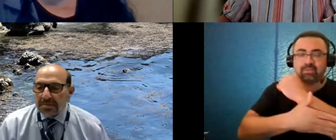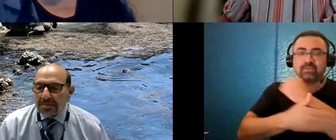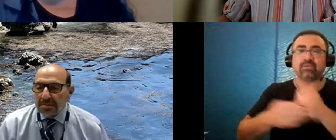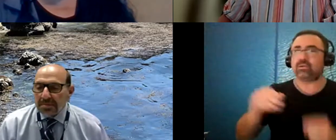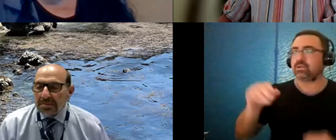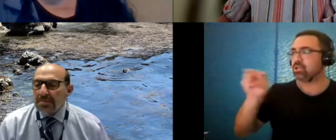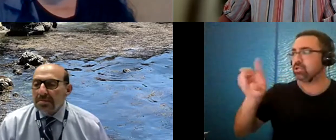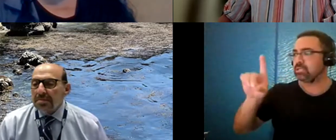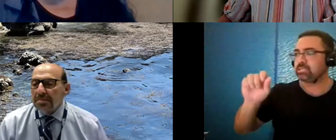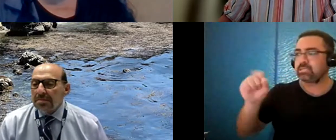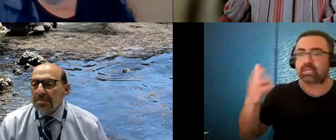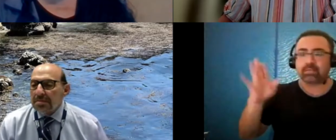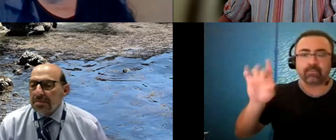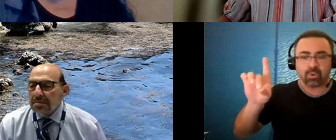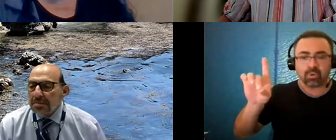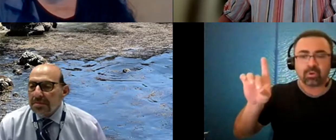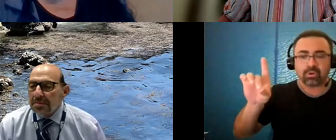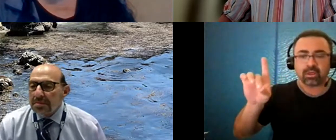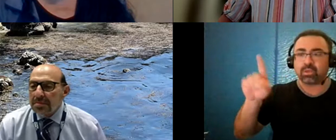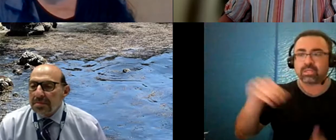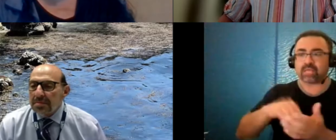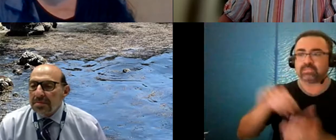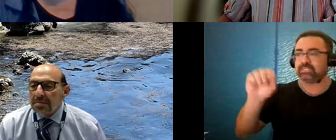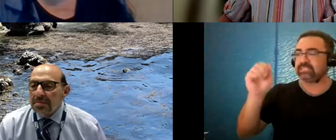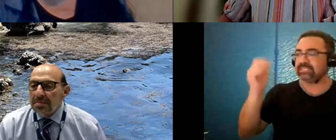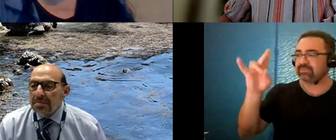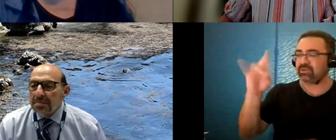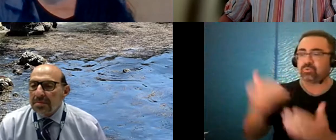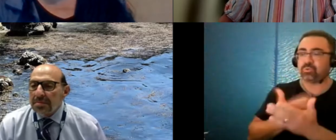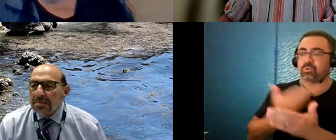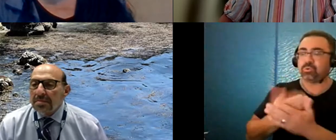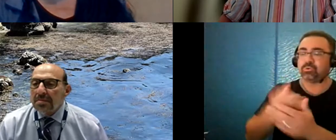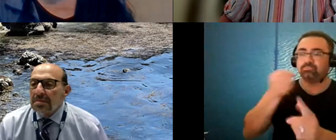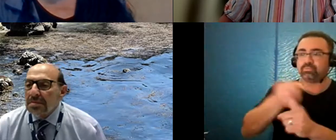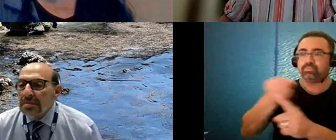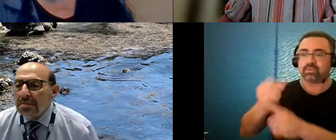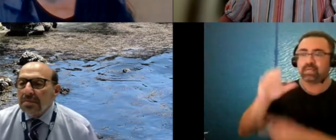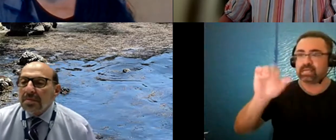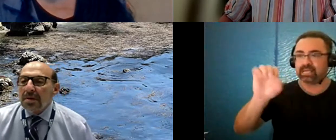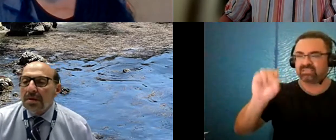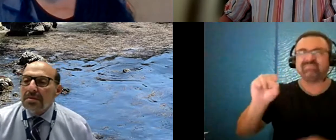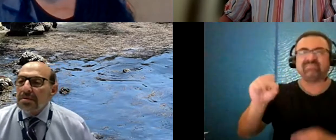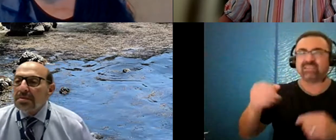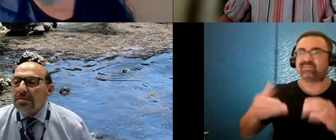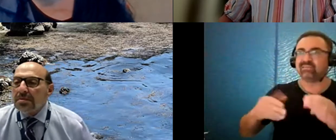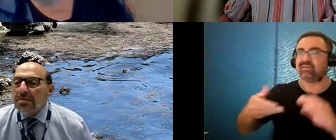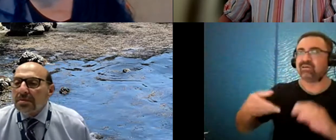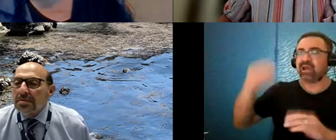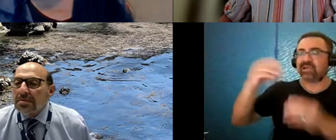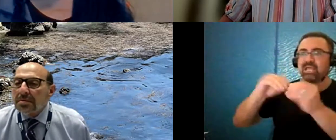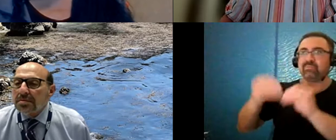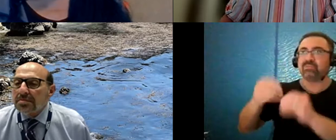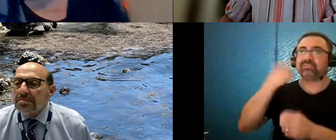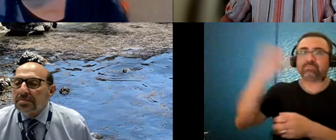it does say that we received 1,017 new cases today. That's a little on the high end of what we've been